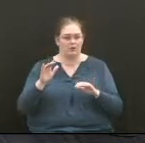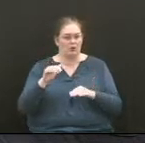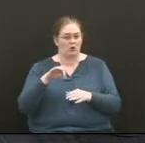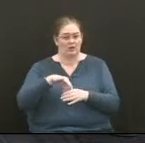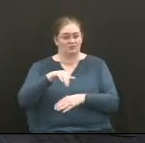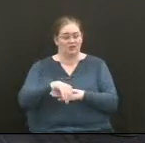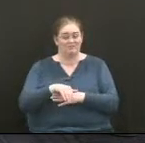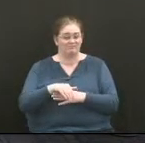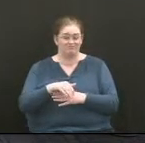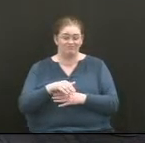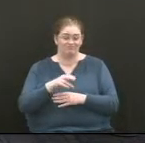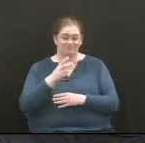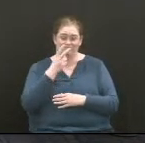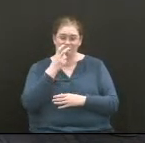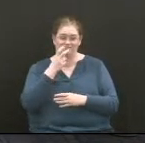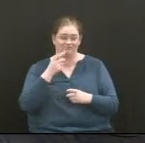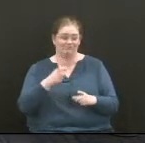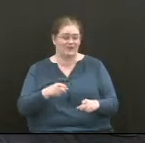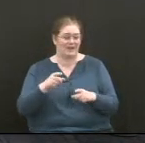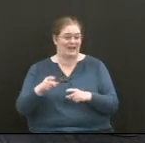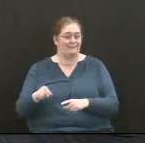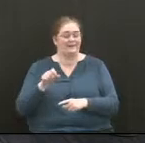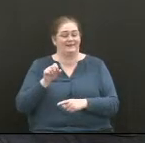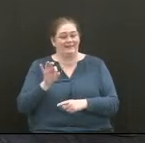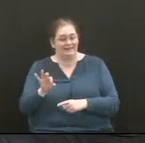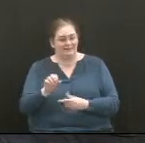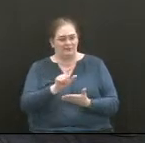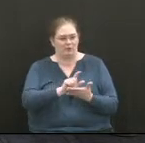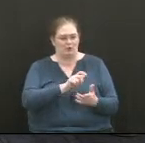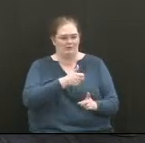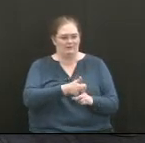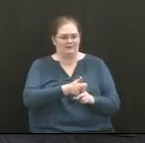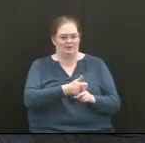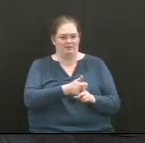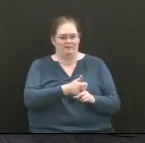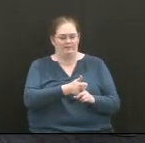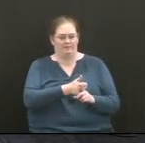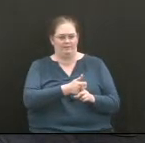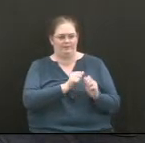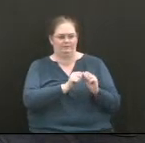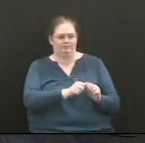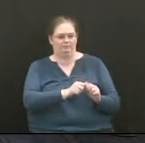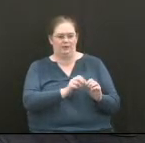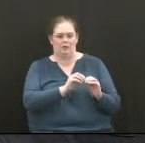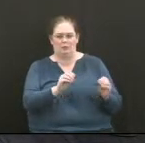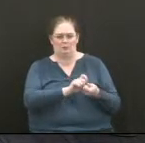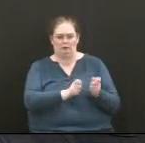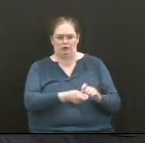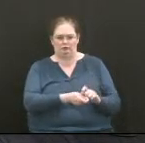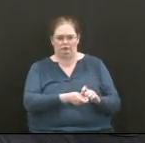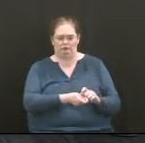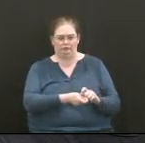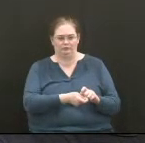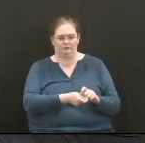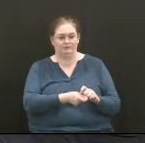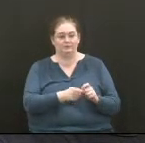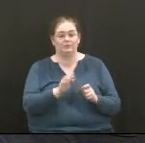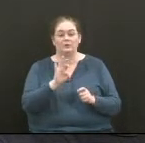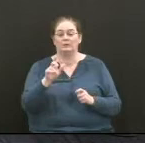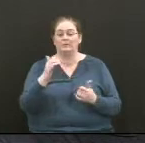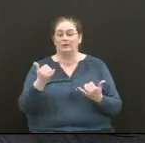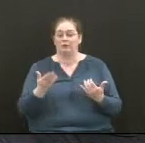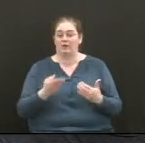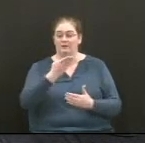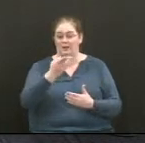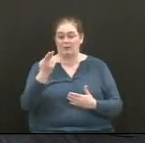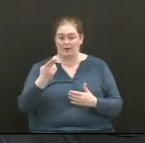I don't think that's going to happen if the law stays the same and is not changed. There's a bill up in Harrisburg